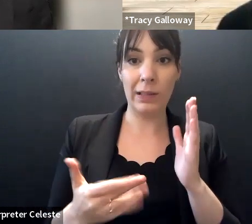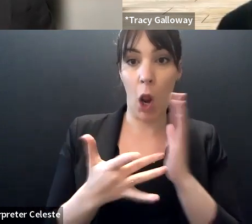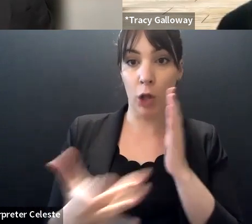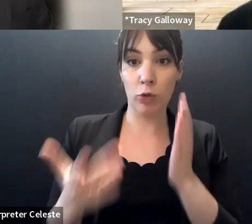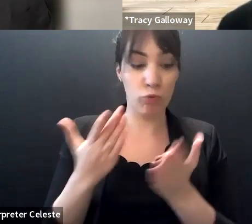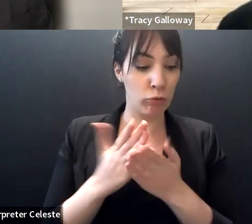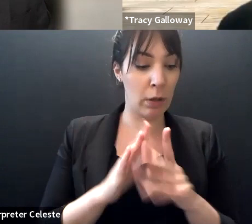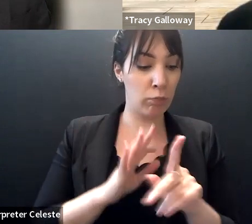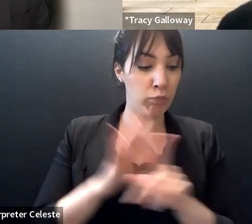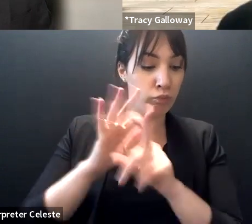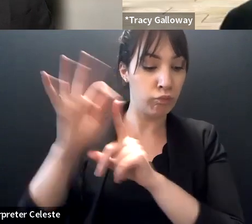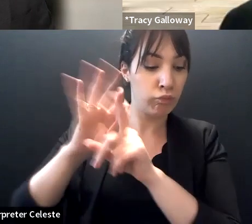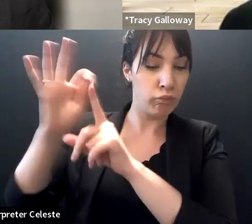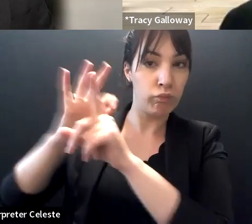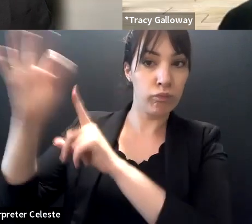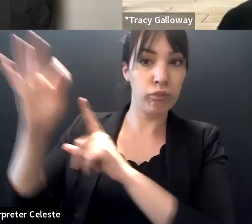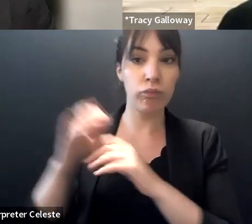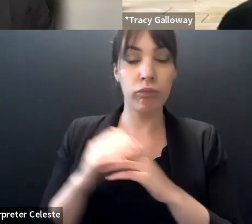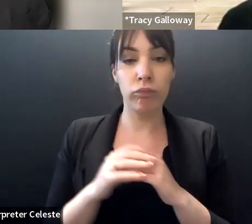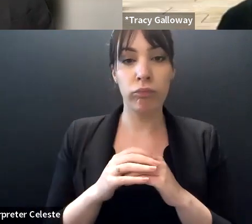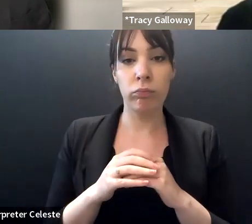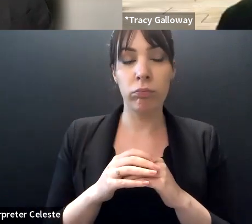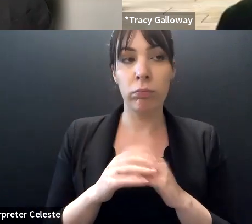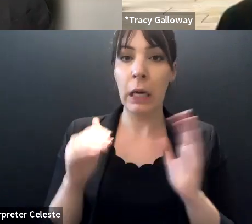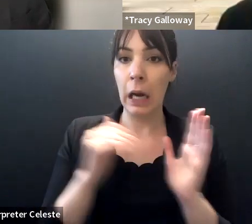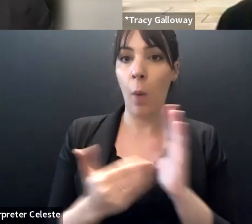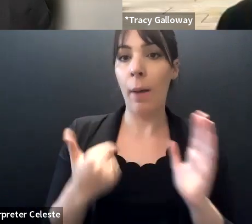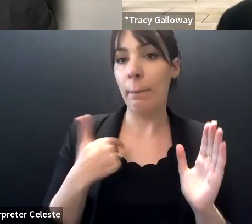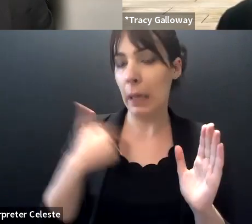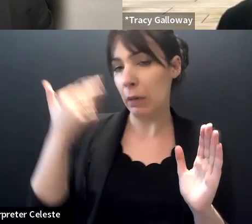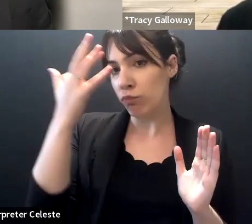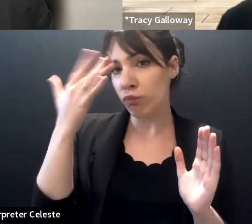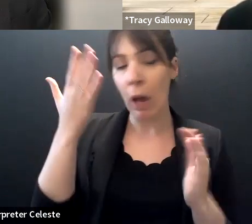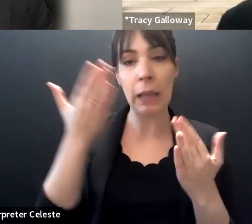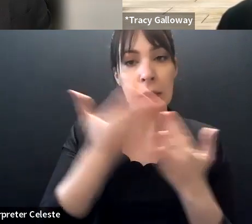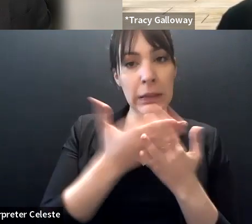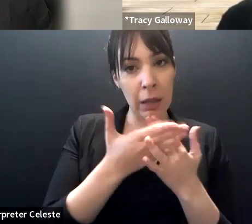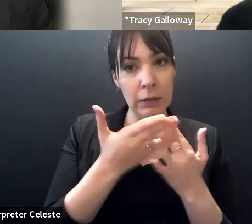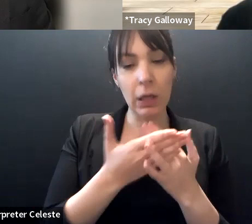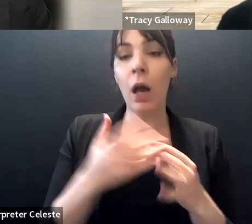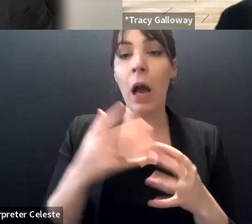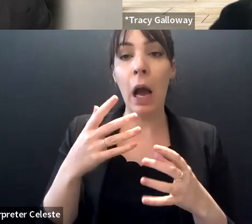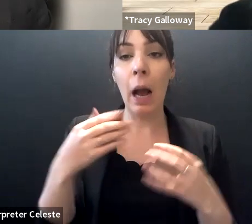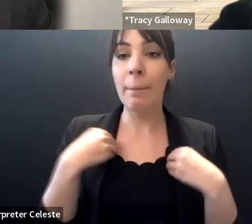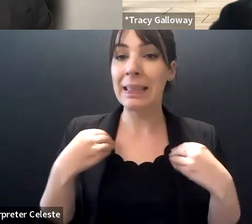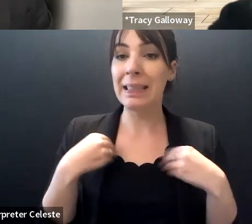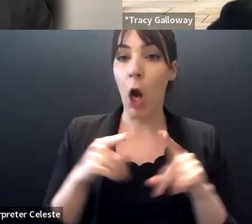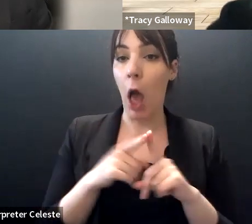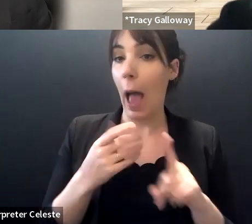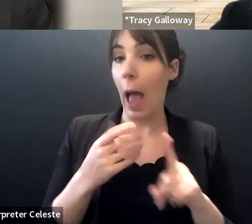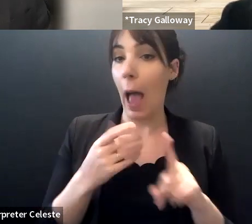whether, in terms of how people view accessibility, and companies like Apple, I feel, have really innovated and